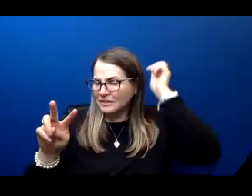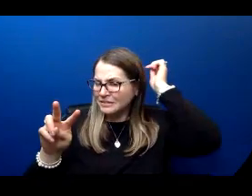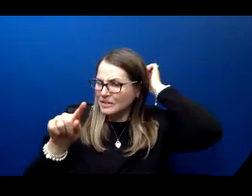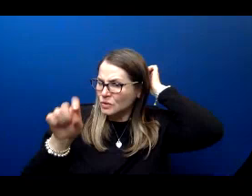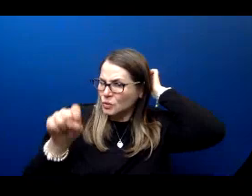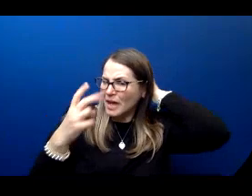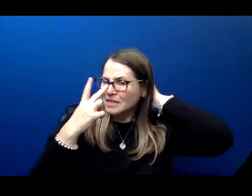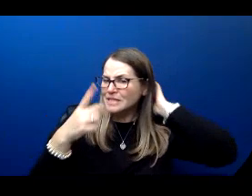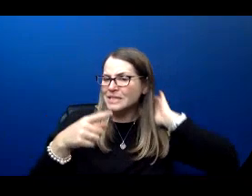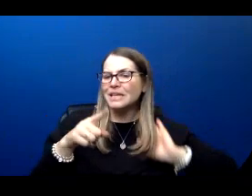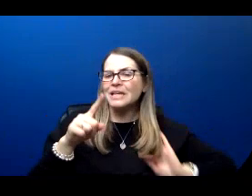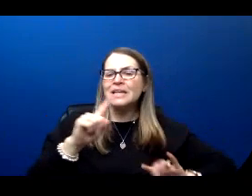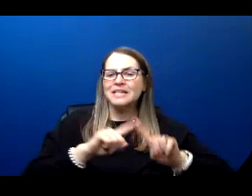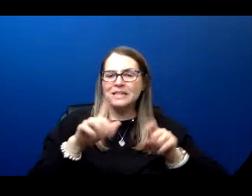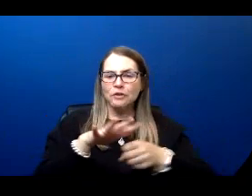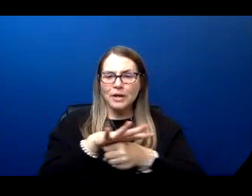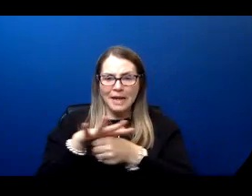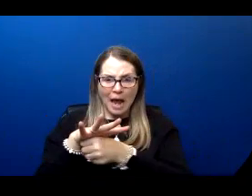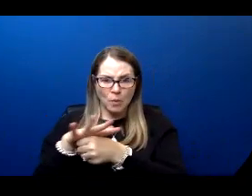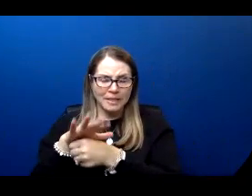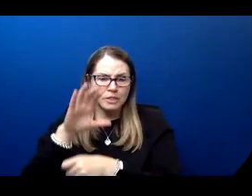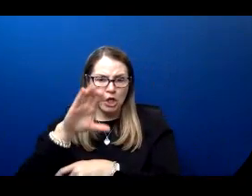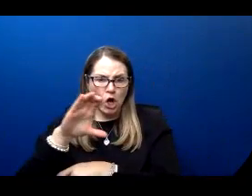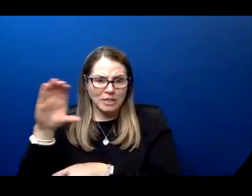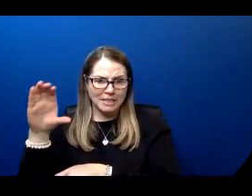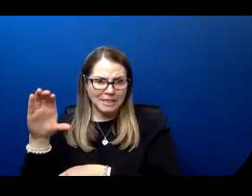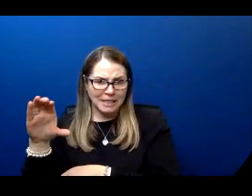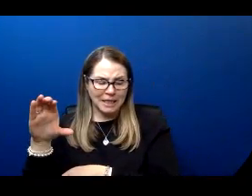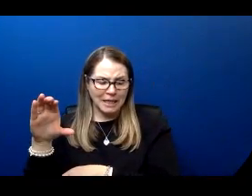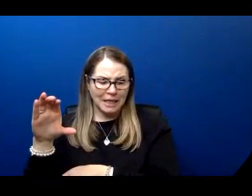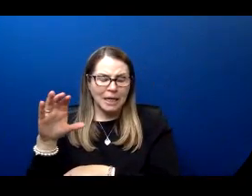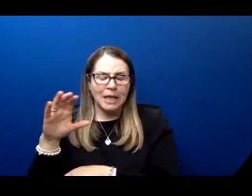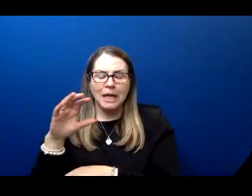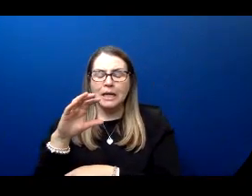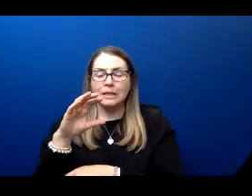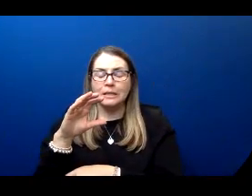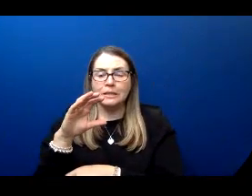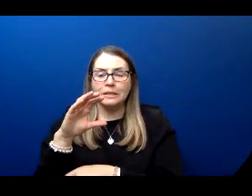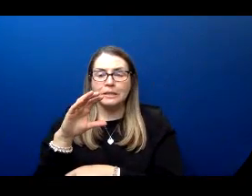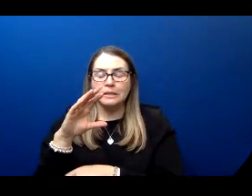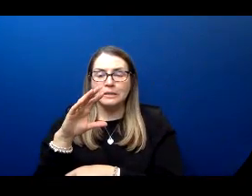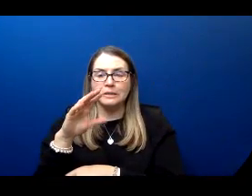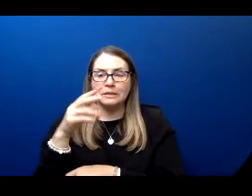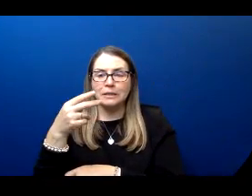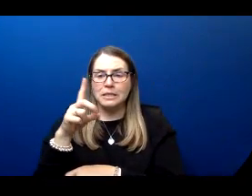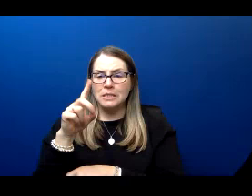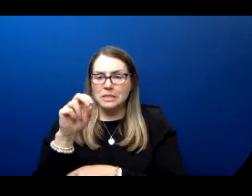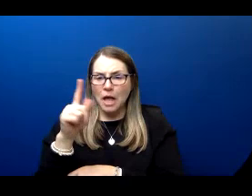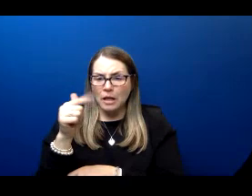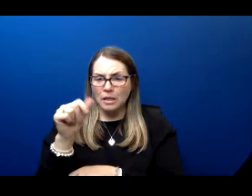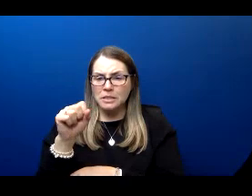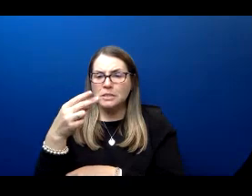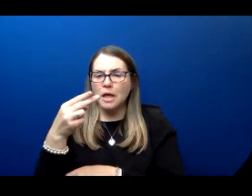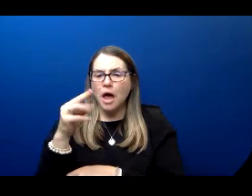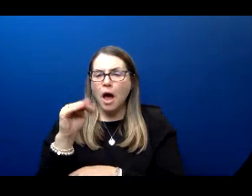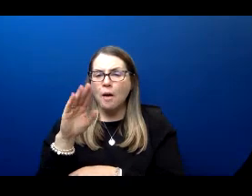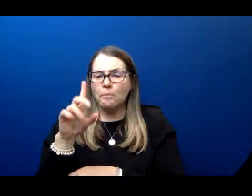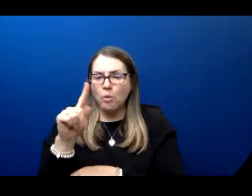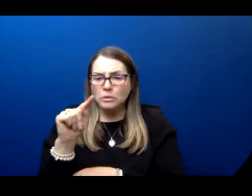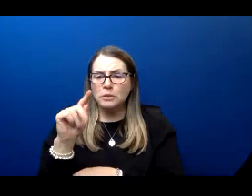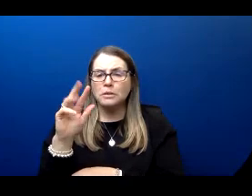participants came from different counties, such as Carson City, Clark County, Douglas, Humboldt, Lincoln, Lyon, Washoe, and White